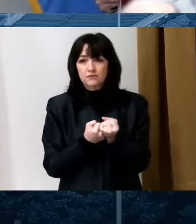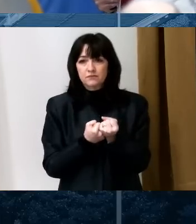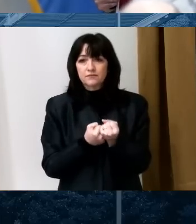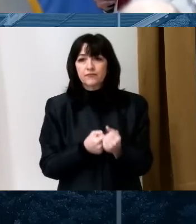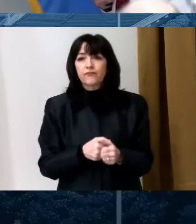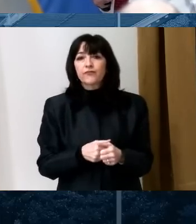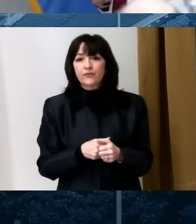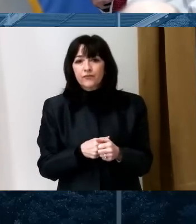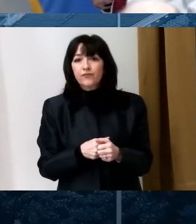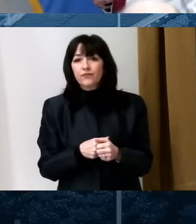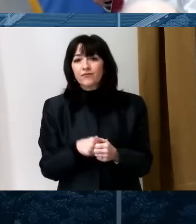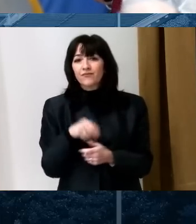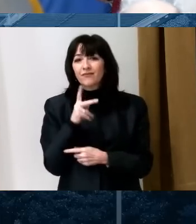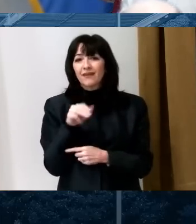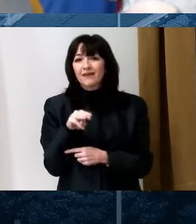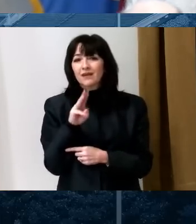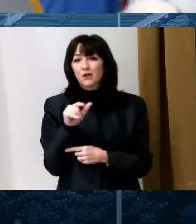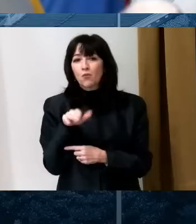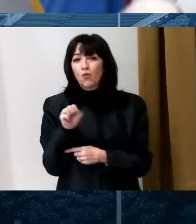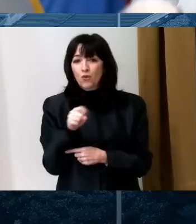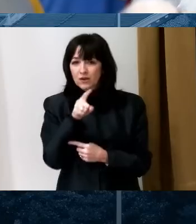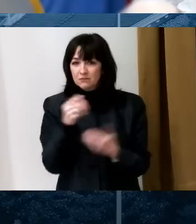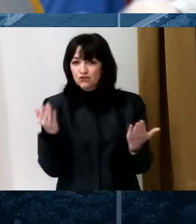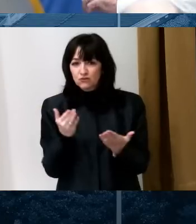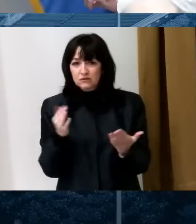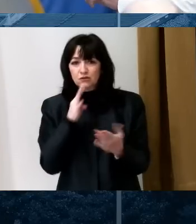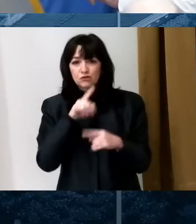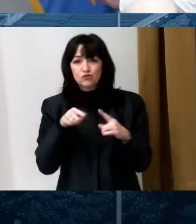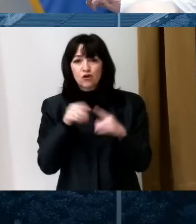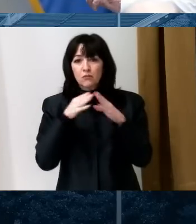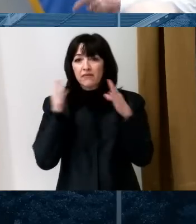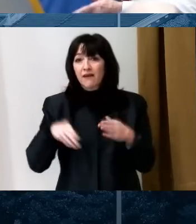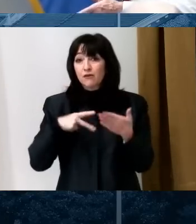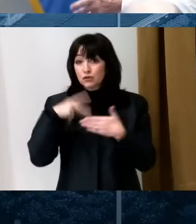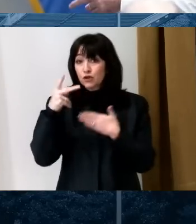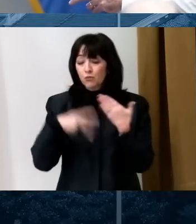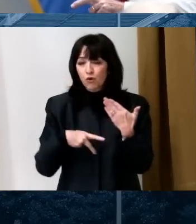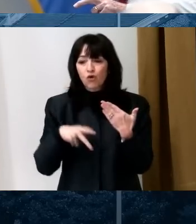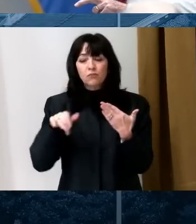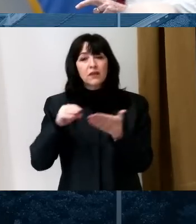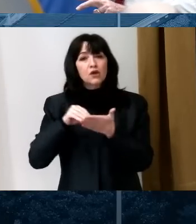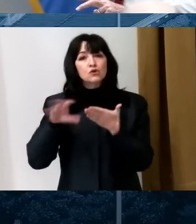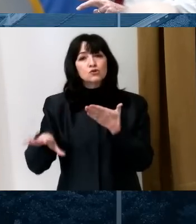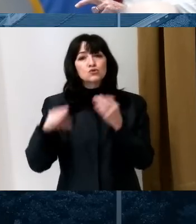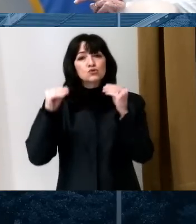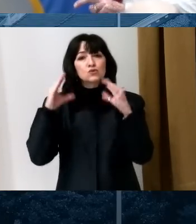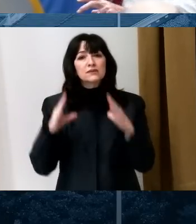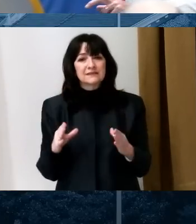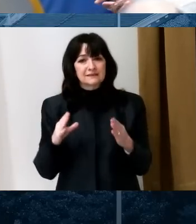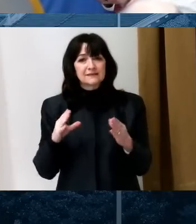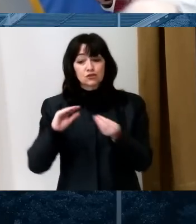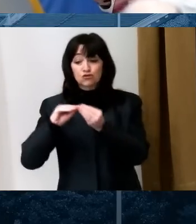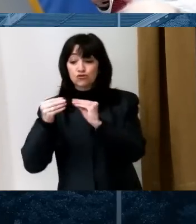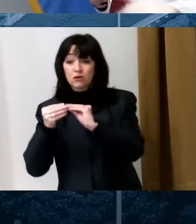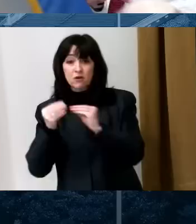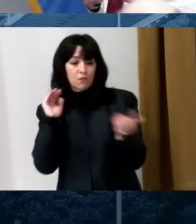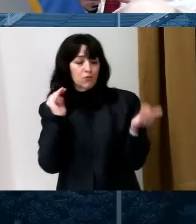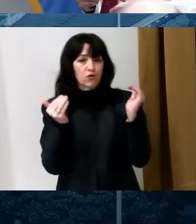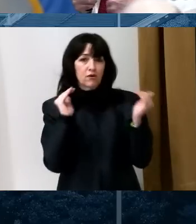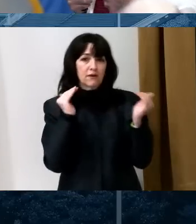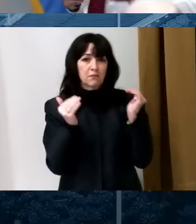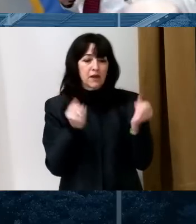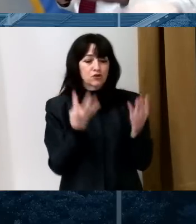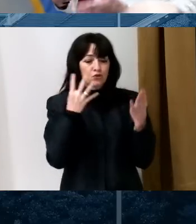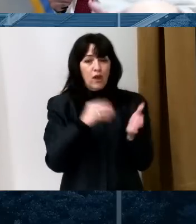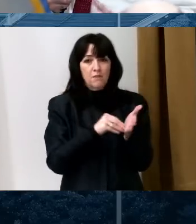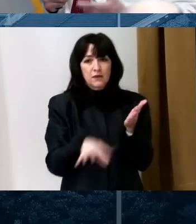Kim Williams is here, is excited about that. Just the student-teacher ratios for preschool special ed.